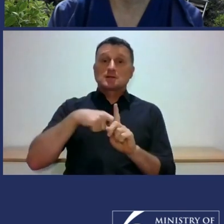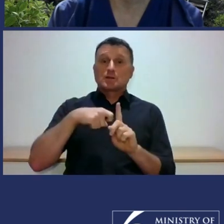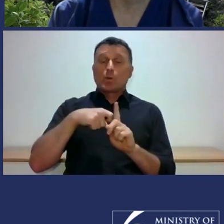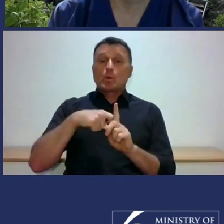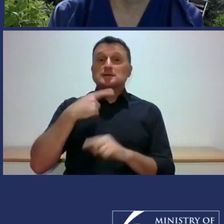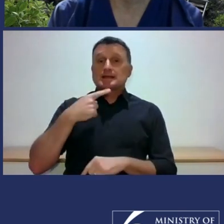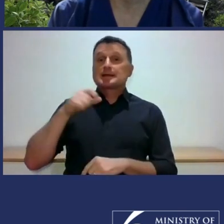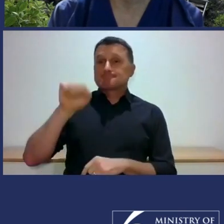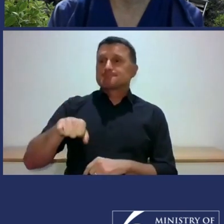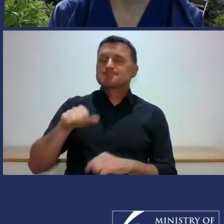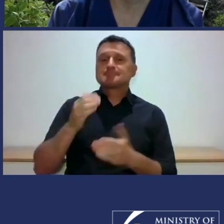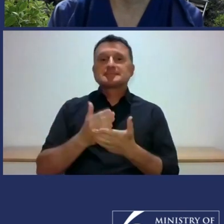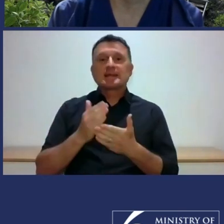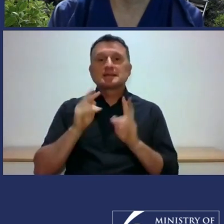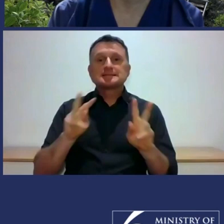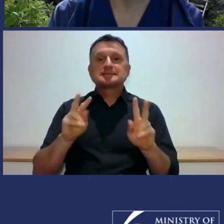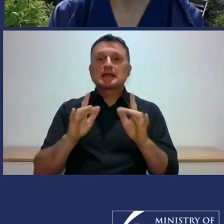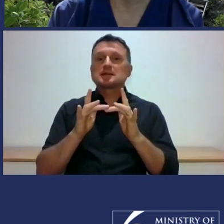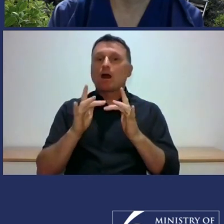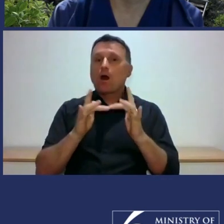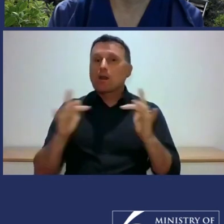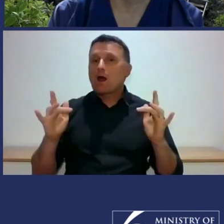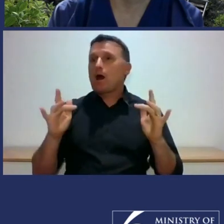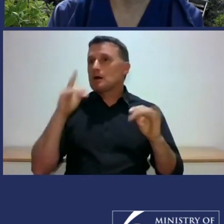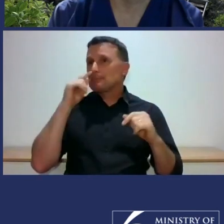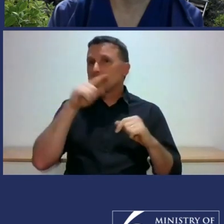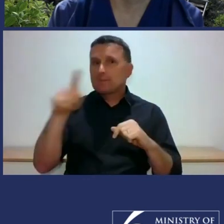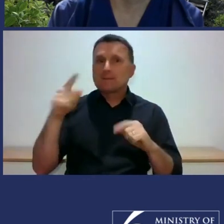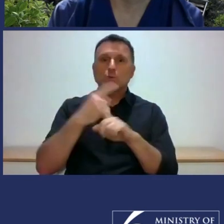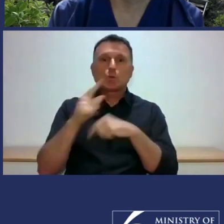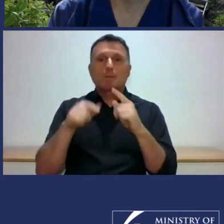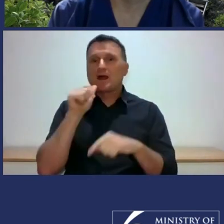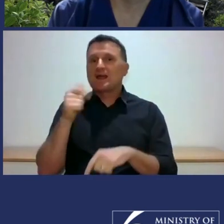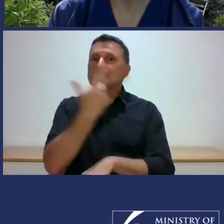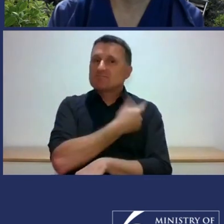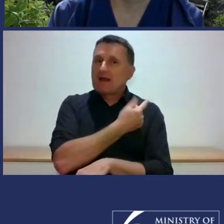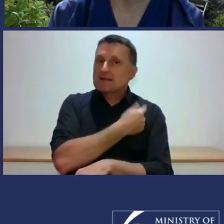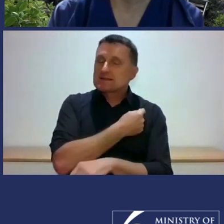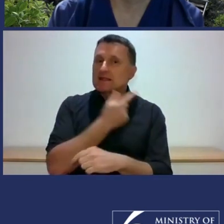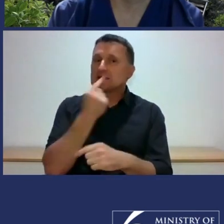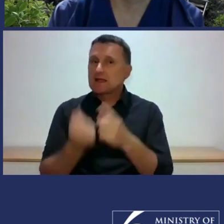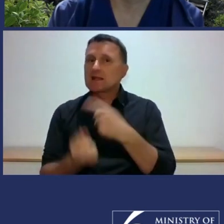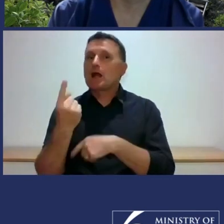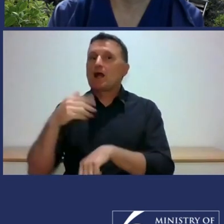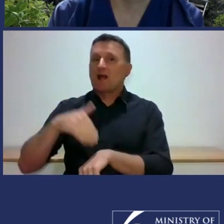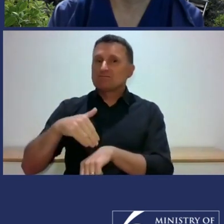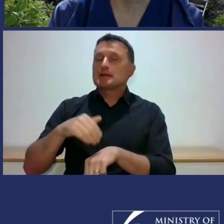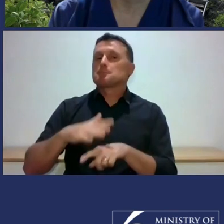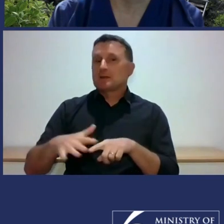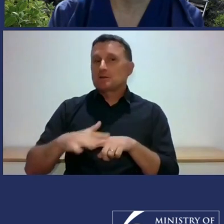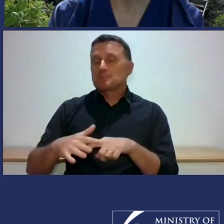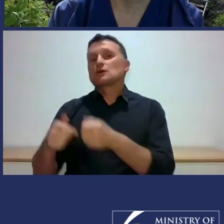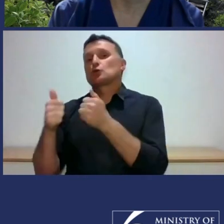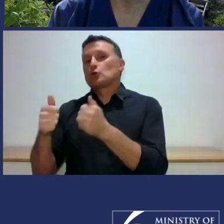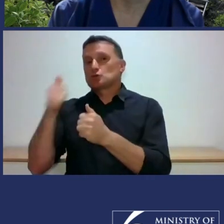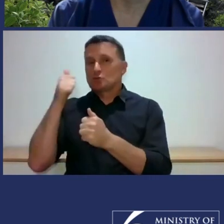kōrero out there about, I think, something's happened. So I'm really relieved to know that there's ongoing research, and that